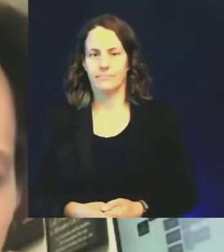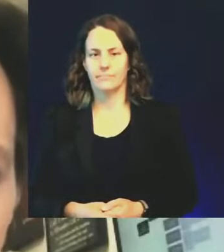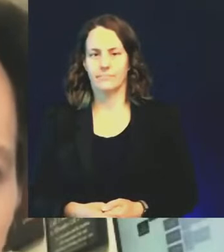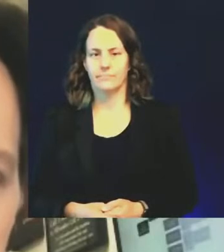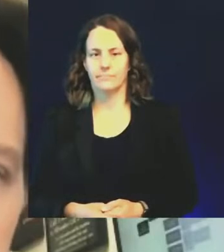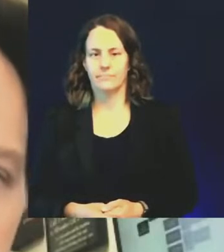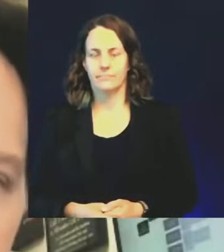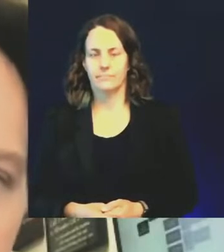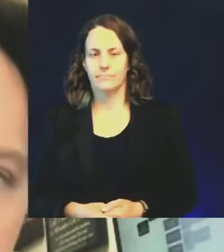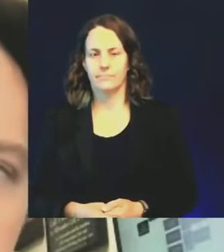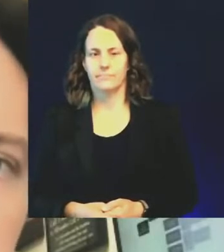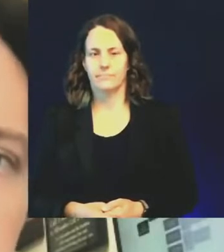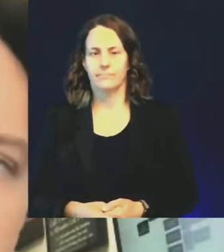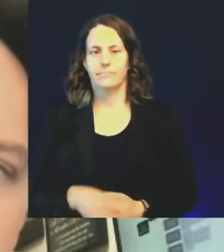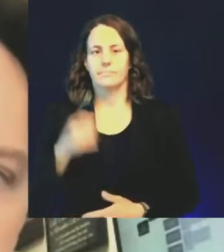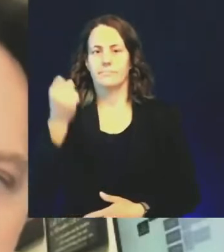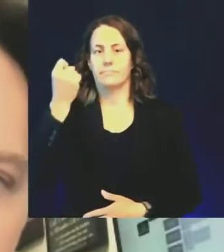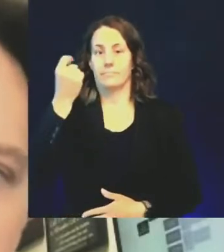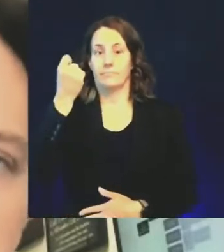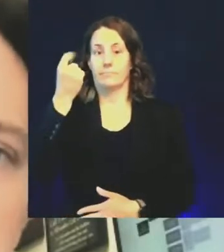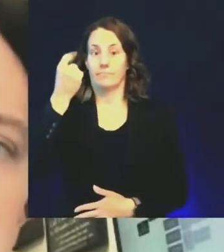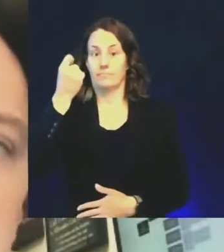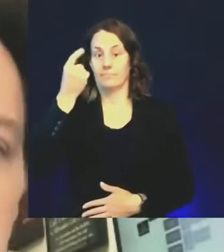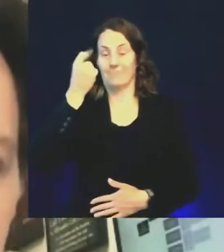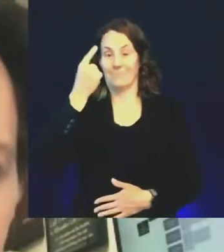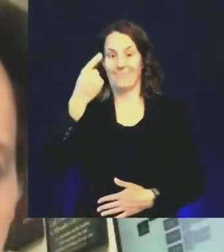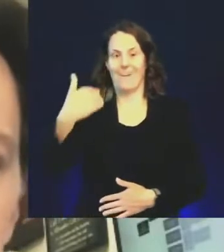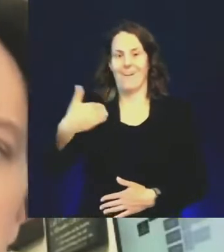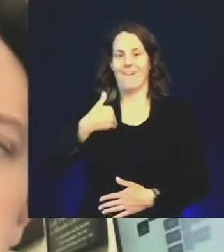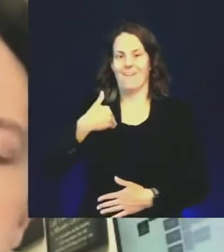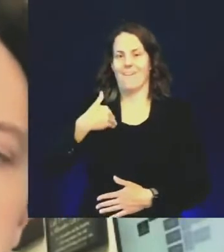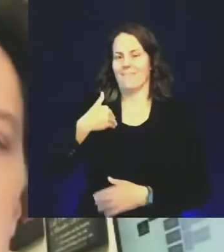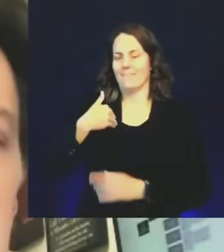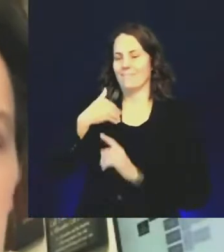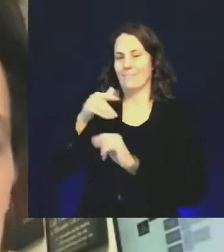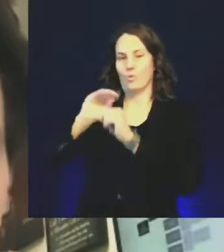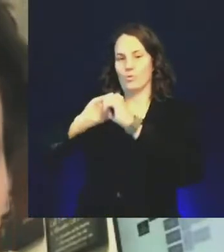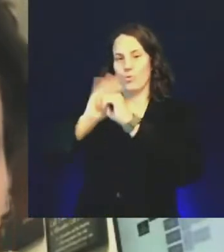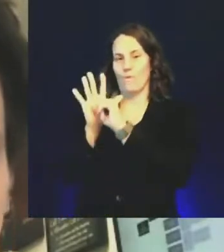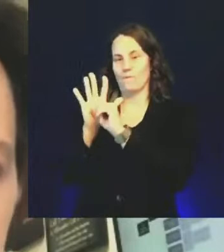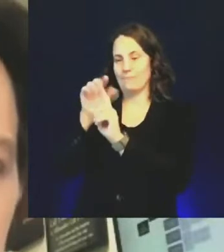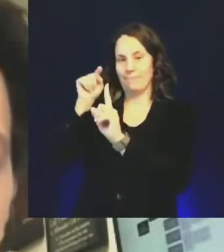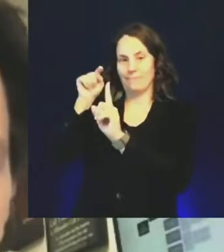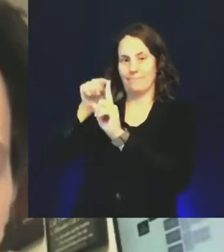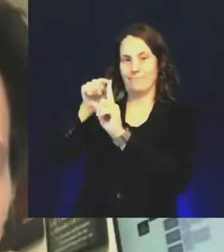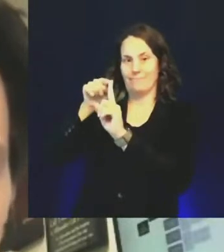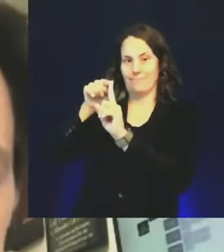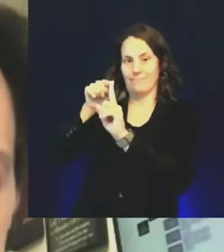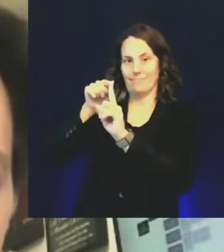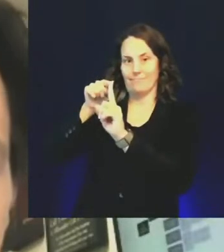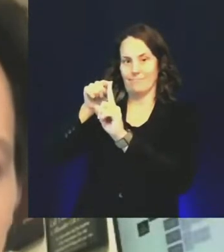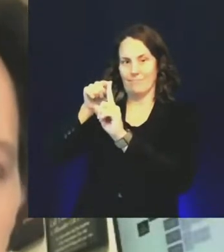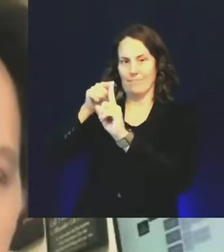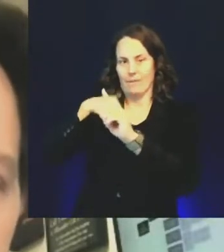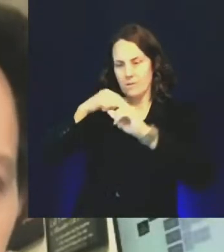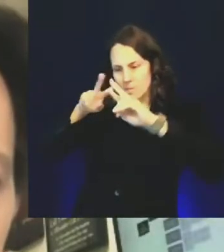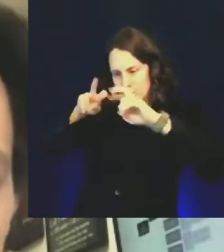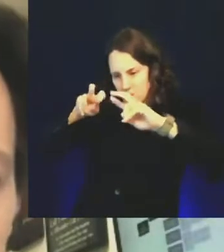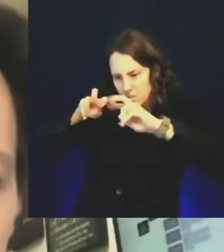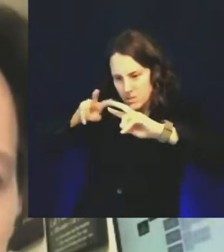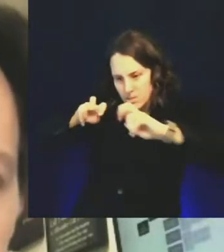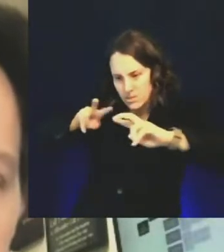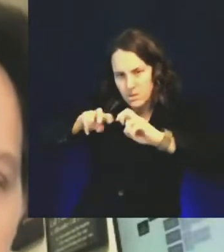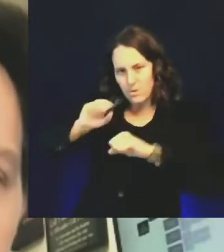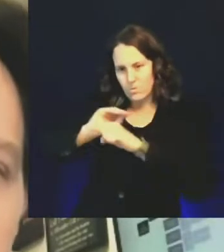their COVID-19 test, the leftover material goes to a specialized lab for additional highly technical testing to look